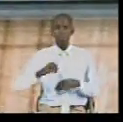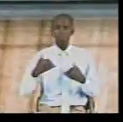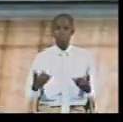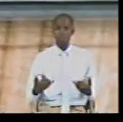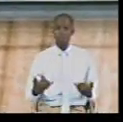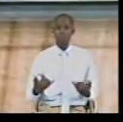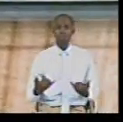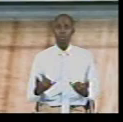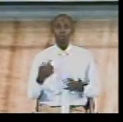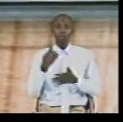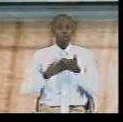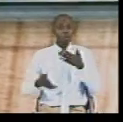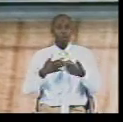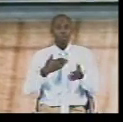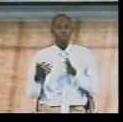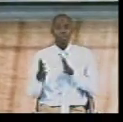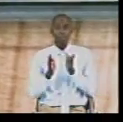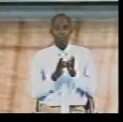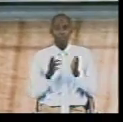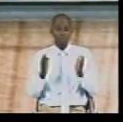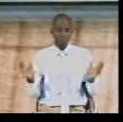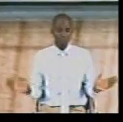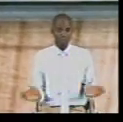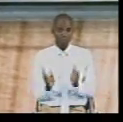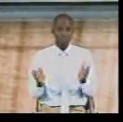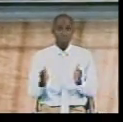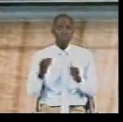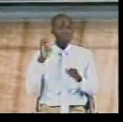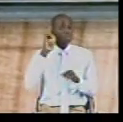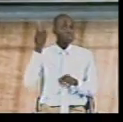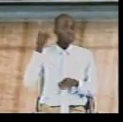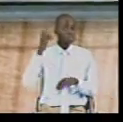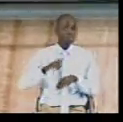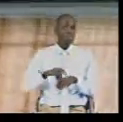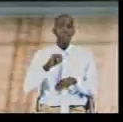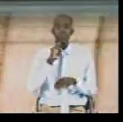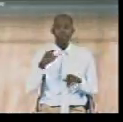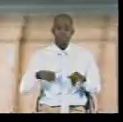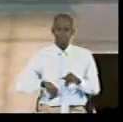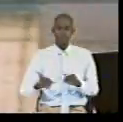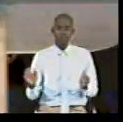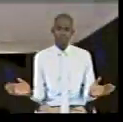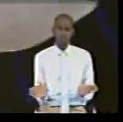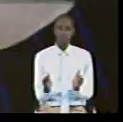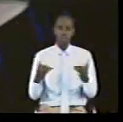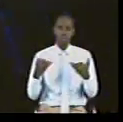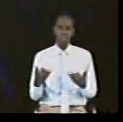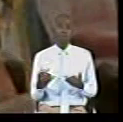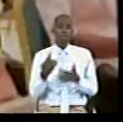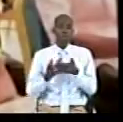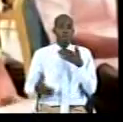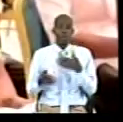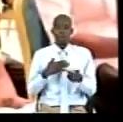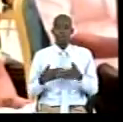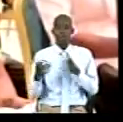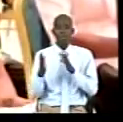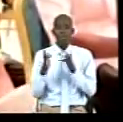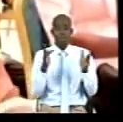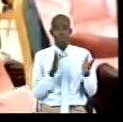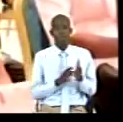Jesus upheld in his lifetime, he still upholds today. Whatever Jesus